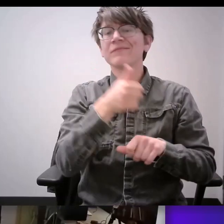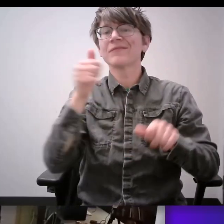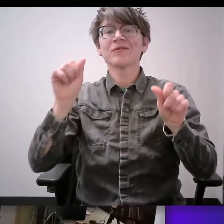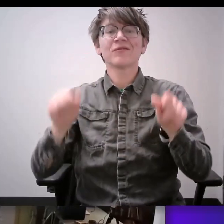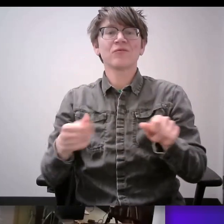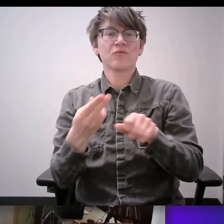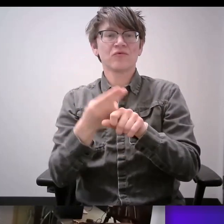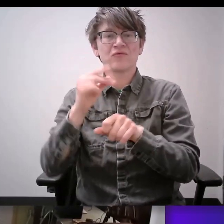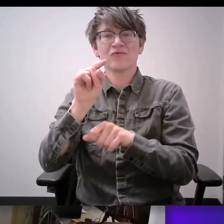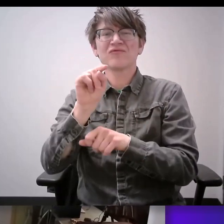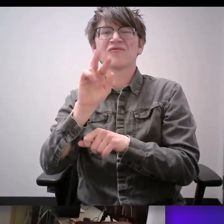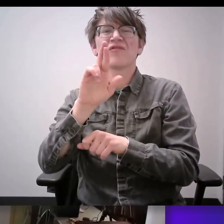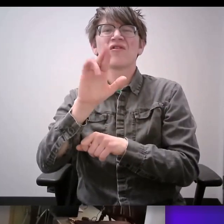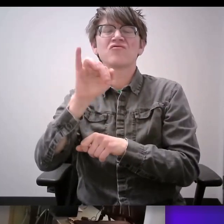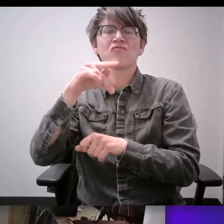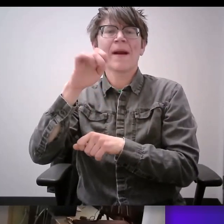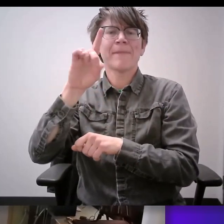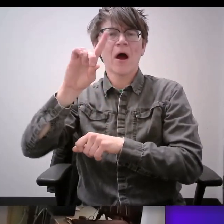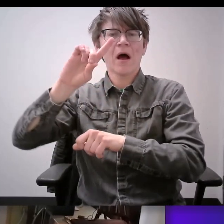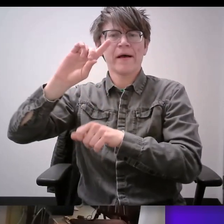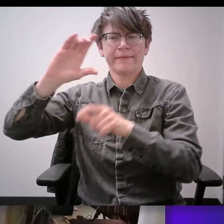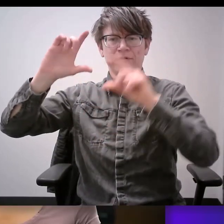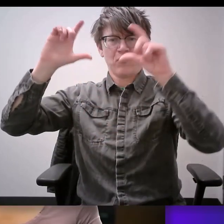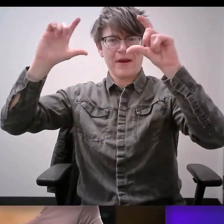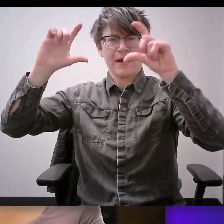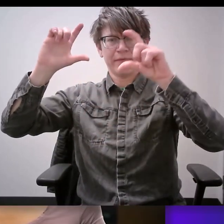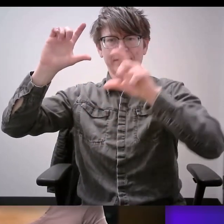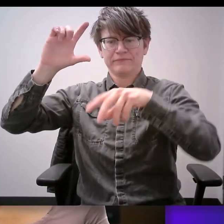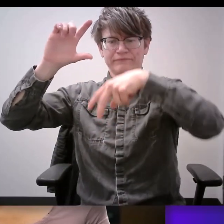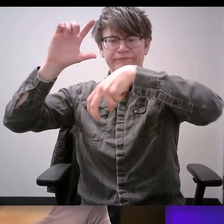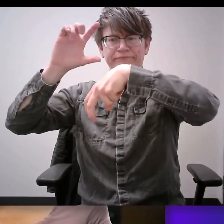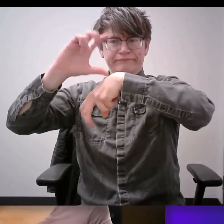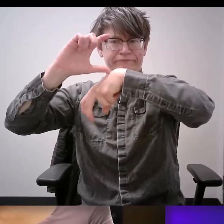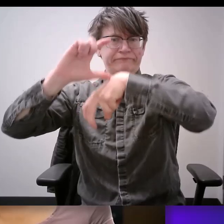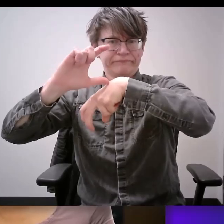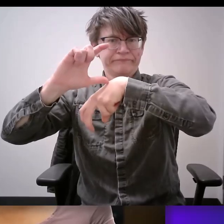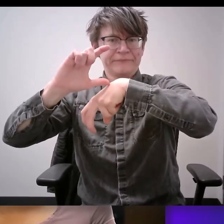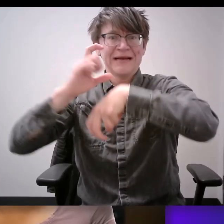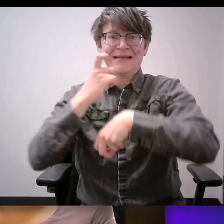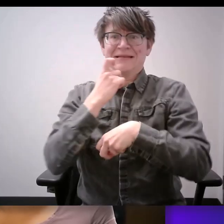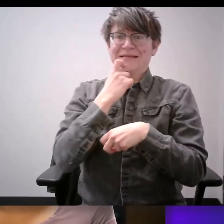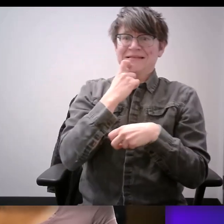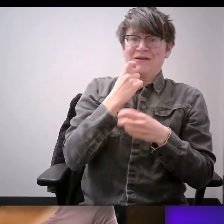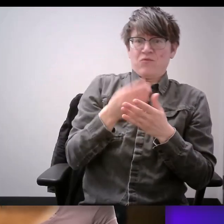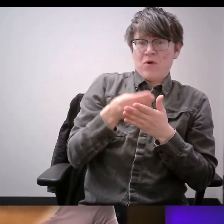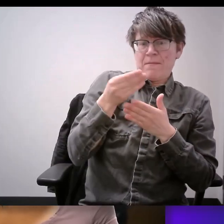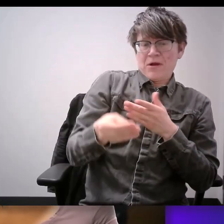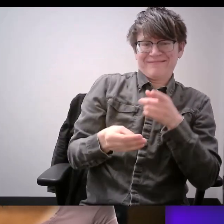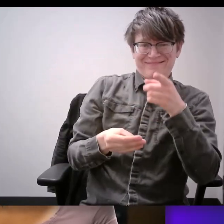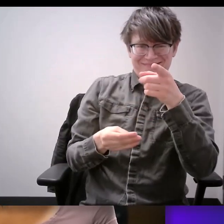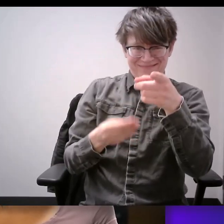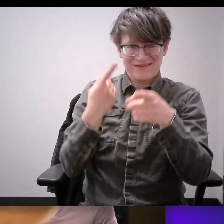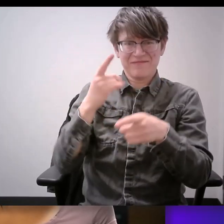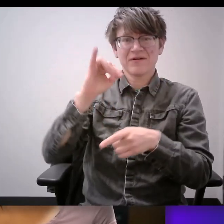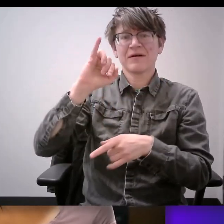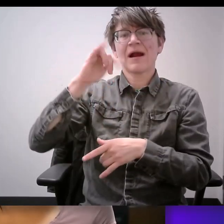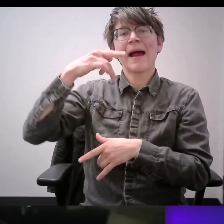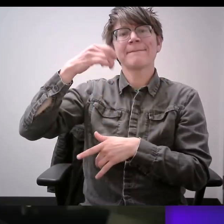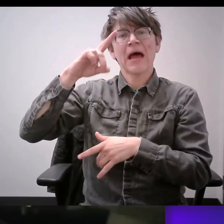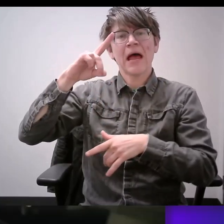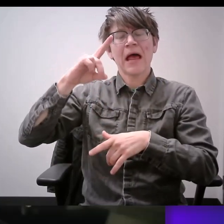tripod like this. I've done that plenty of times before. Or recently I purchased this holder for the iPad and that works